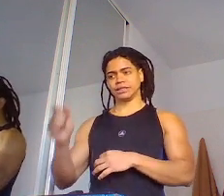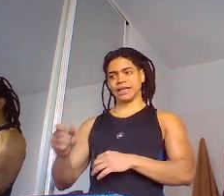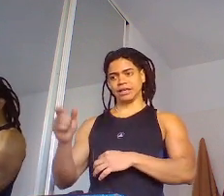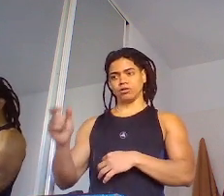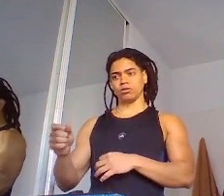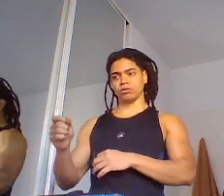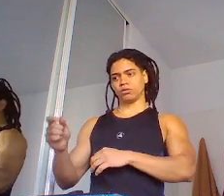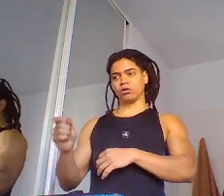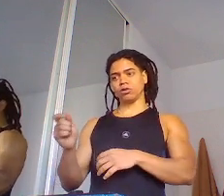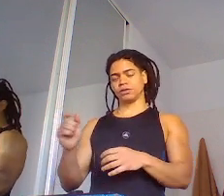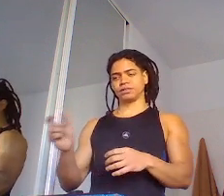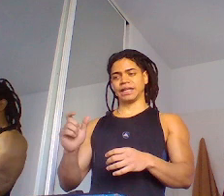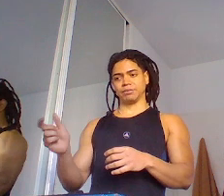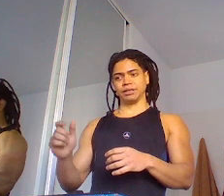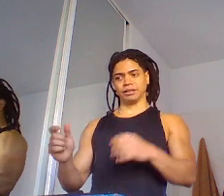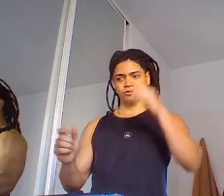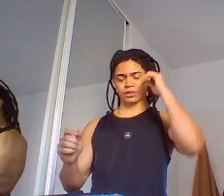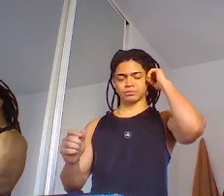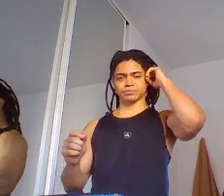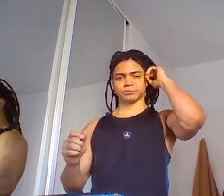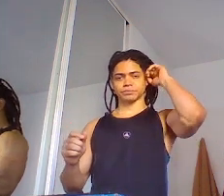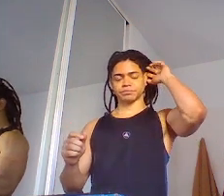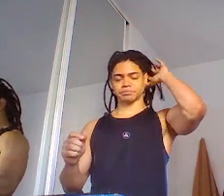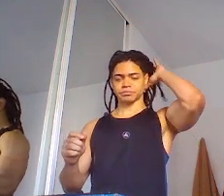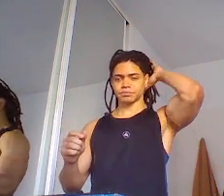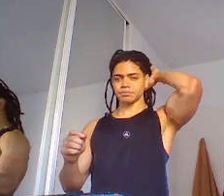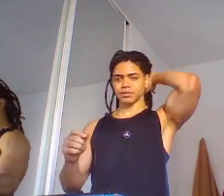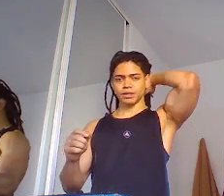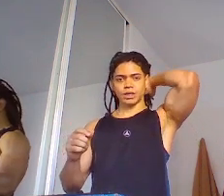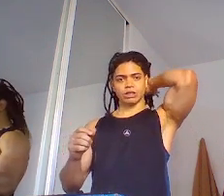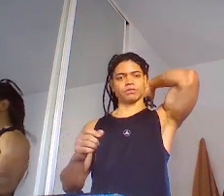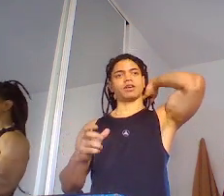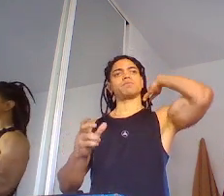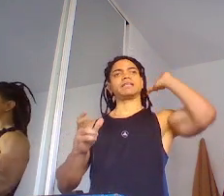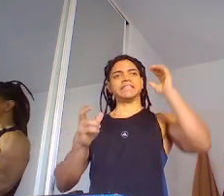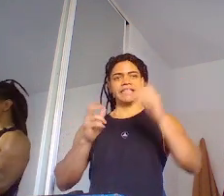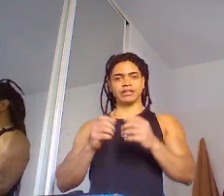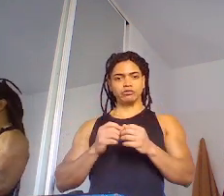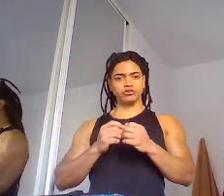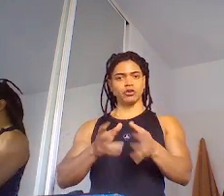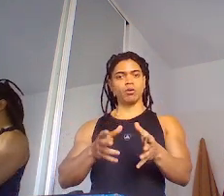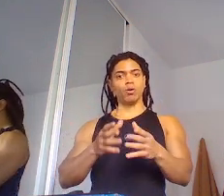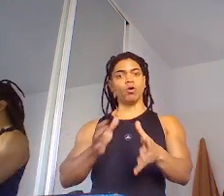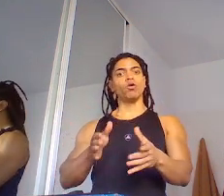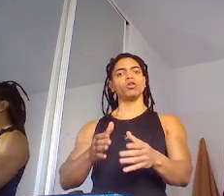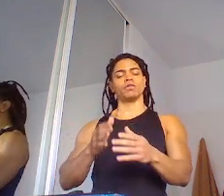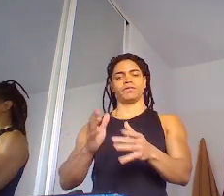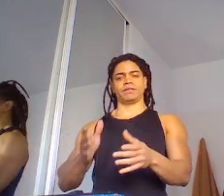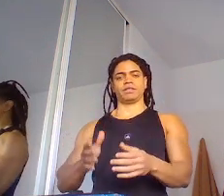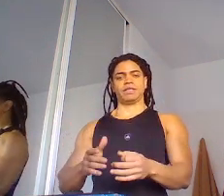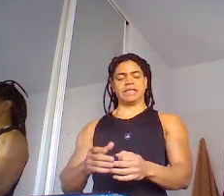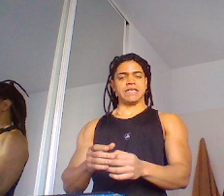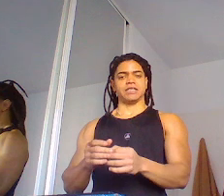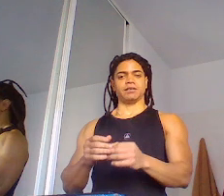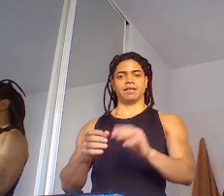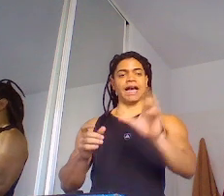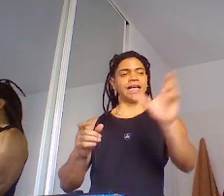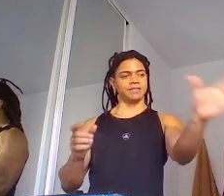all of its liabilities, right? So if a company decides to sell all of